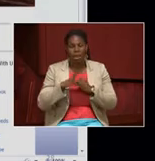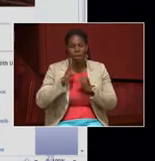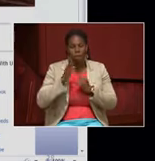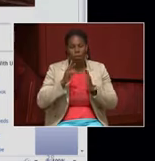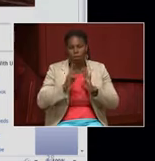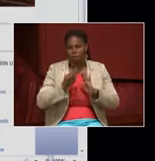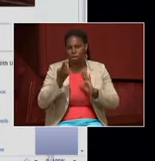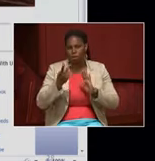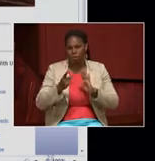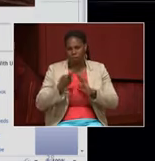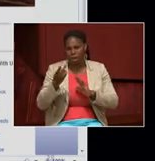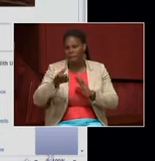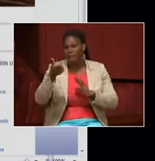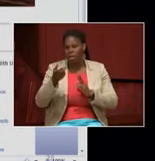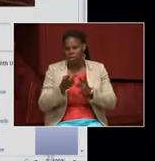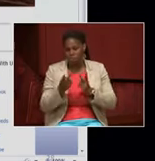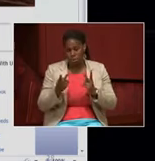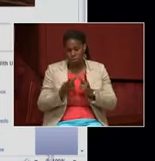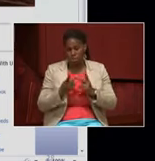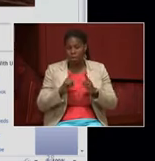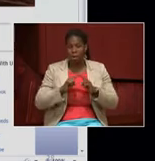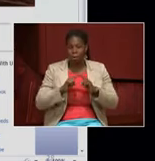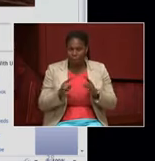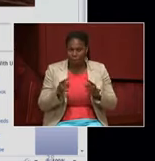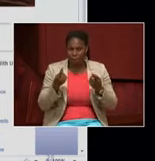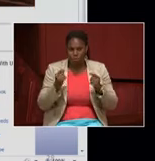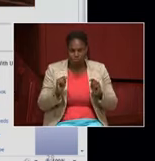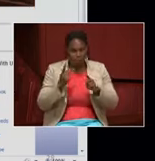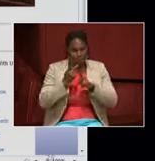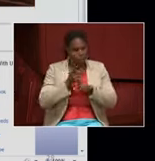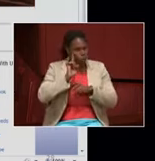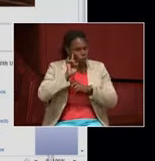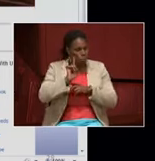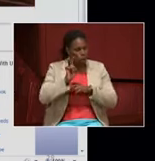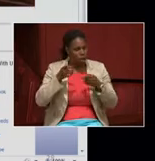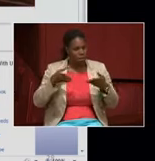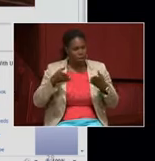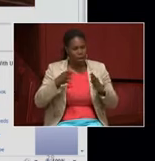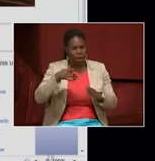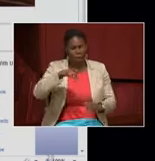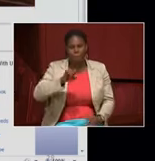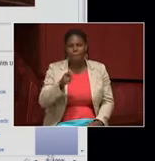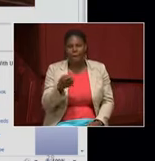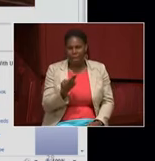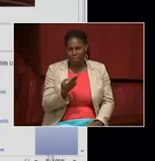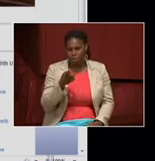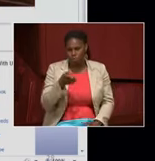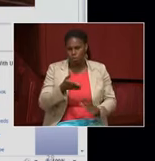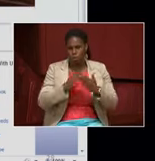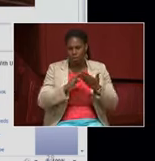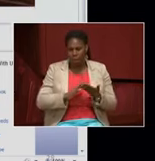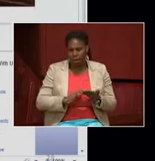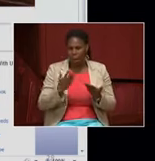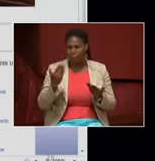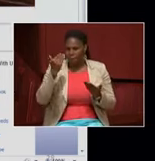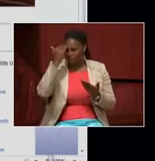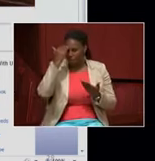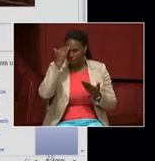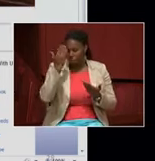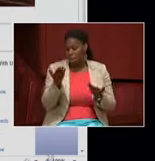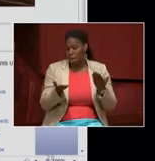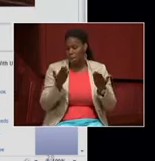other places, but I'm keeping you on one path here so you can get familiar with the one path, and then you can explore later as you